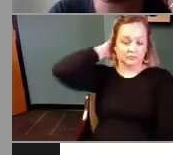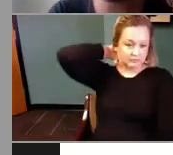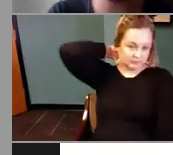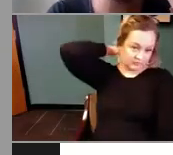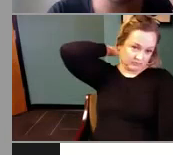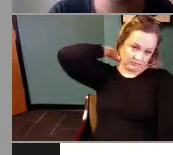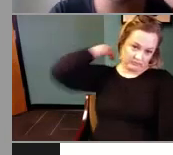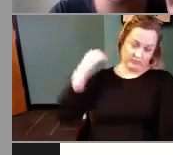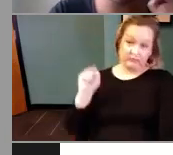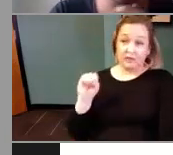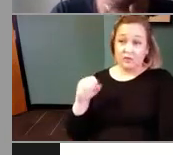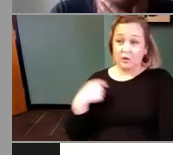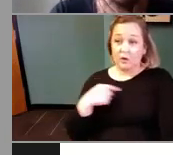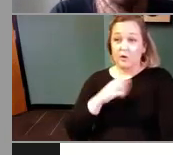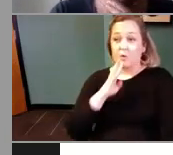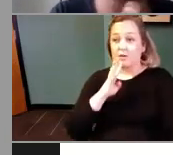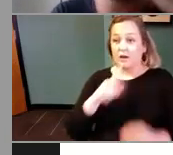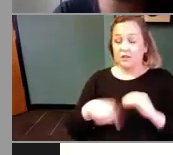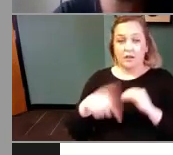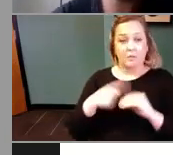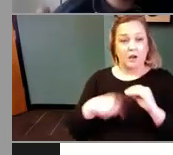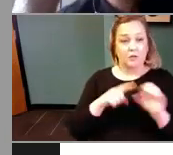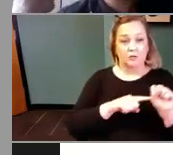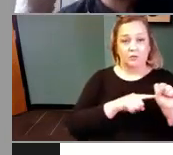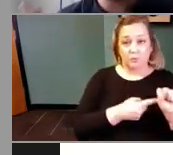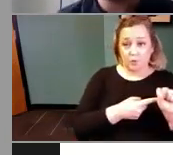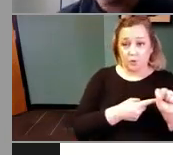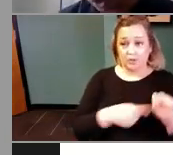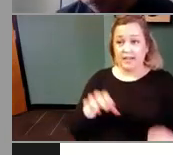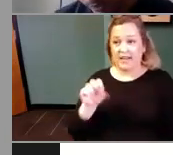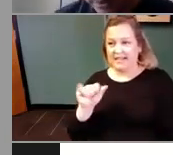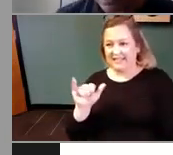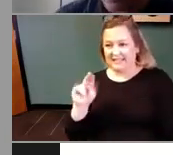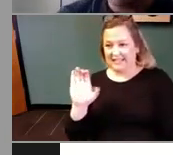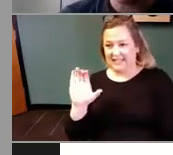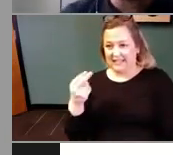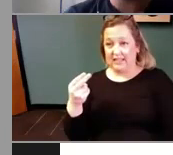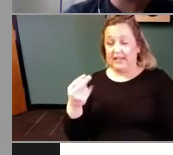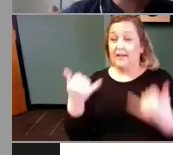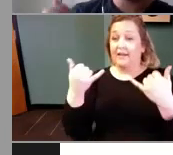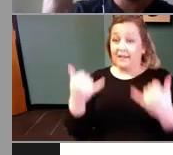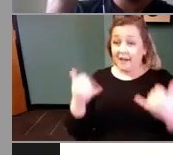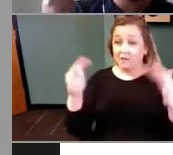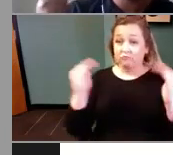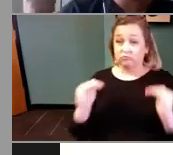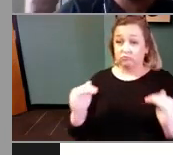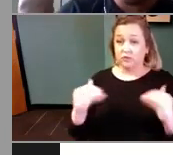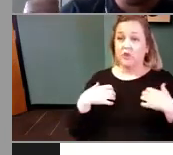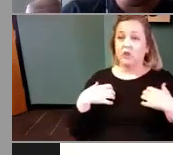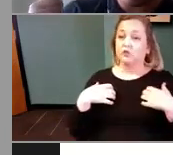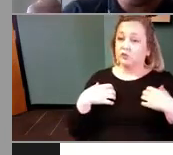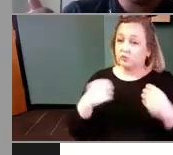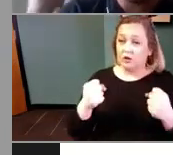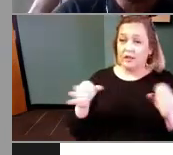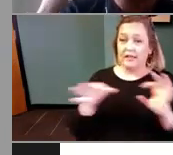So we talked about source and sink graphs, and now let's talk about strongly connected components. Now we talked about directed